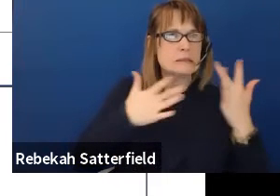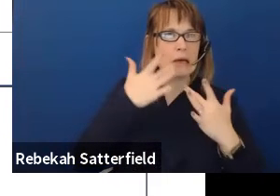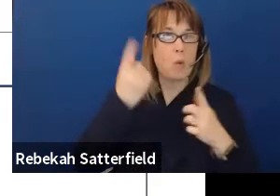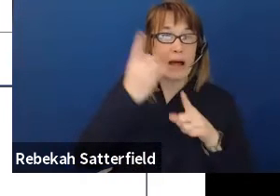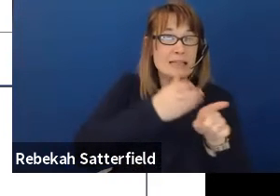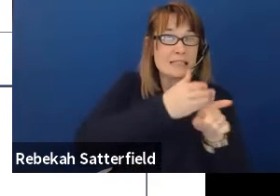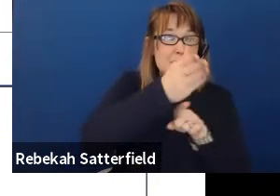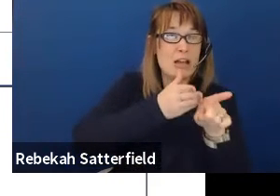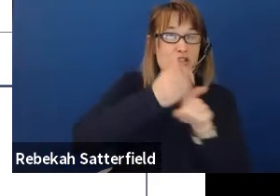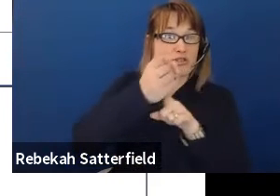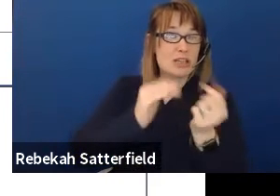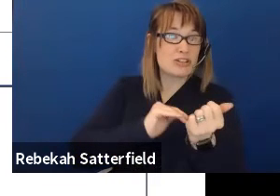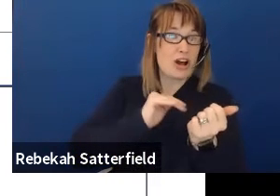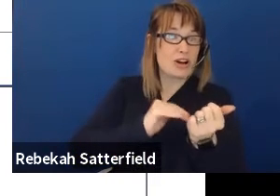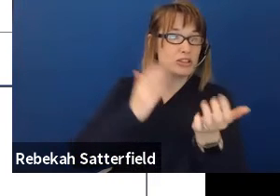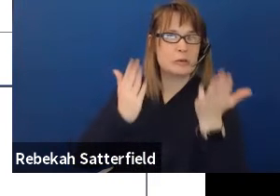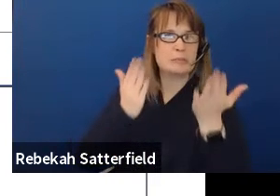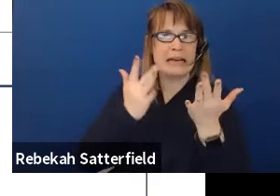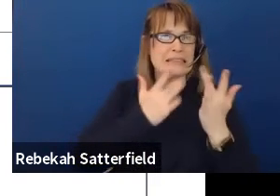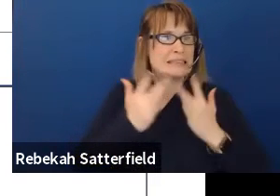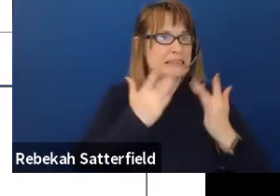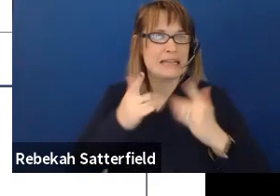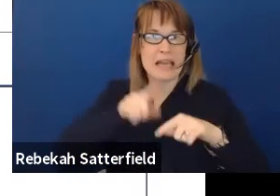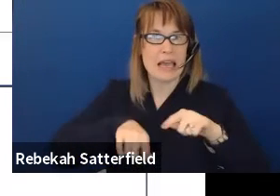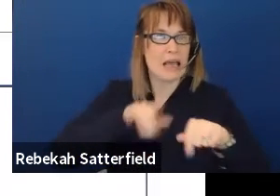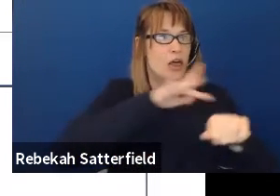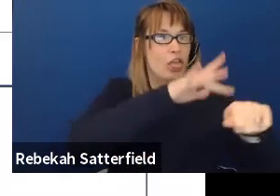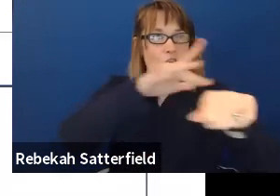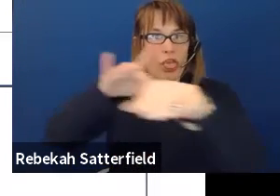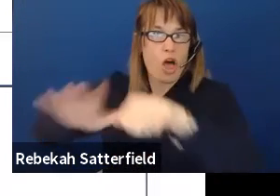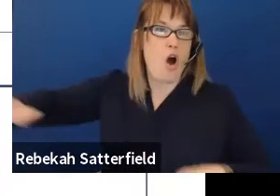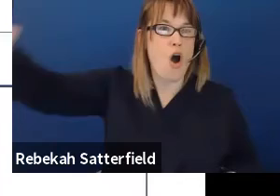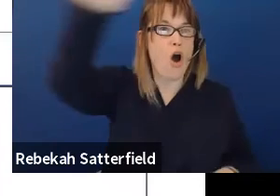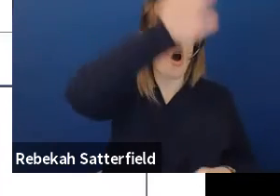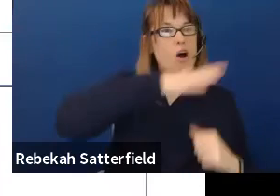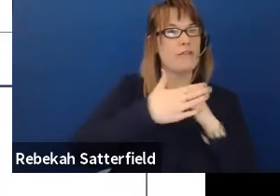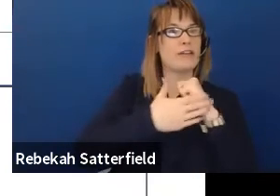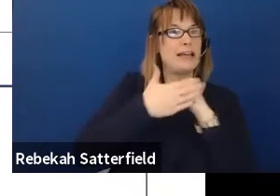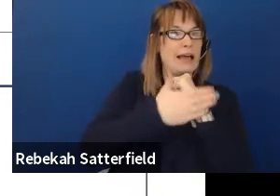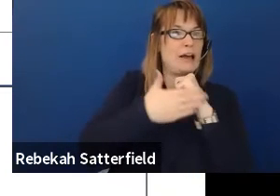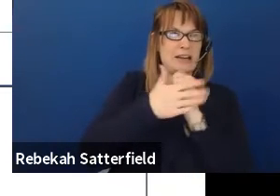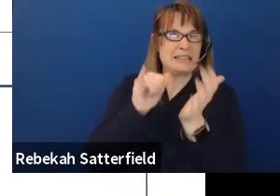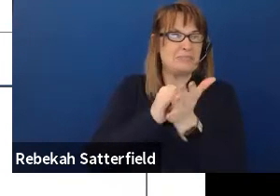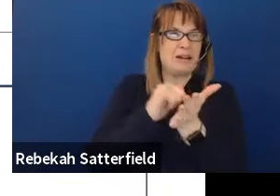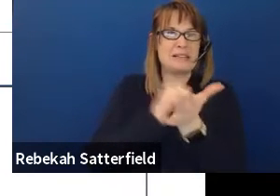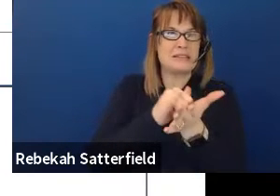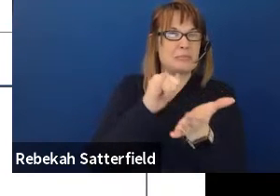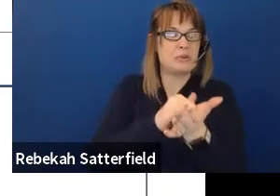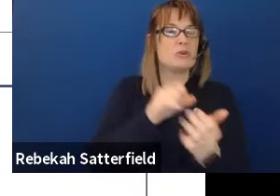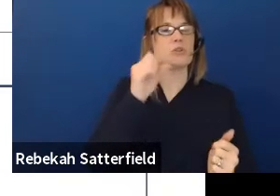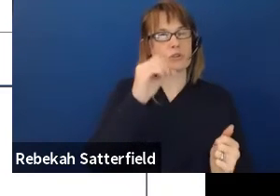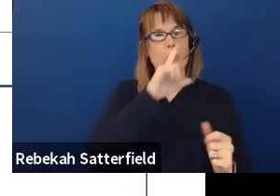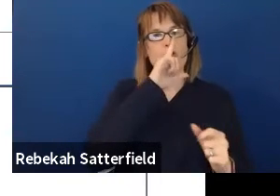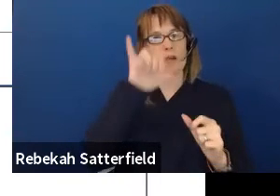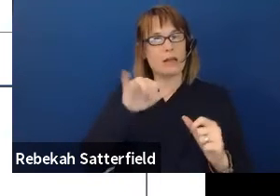specific specialty that might not be able to get to all places within a county or within the state in one day. So really